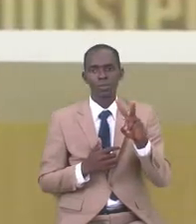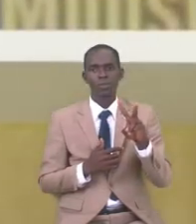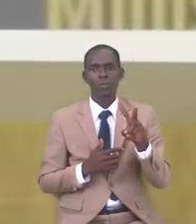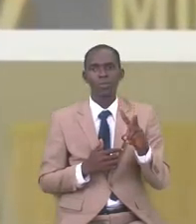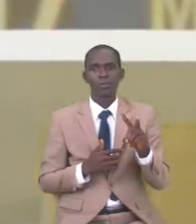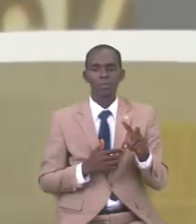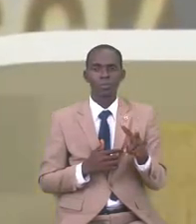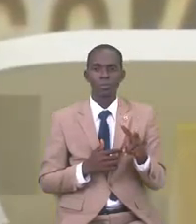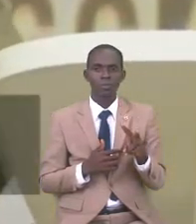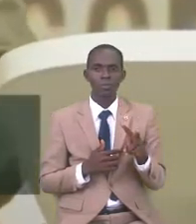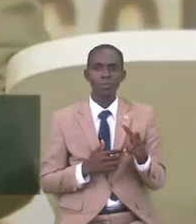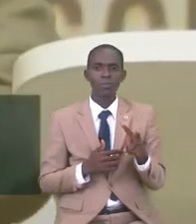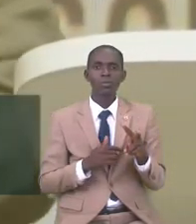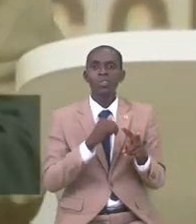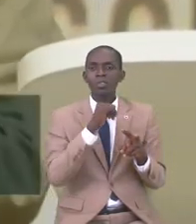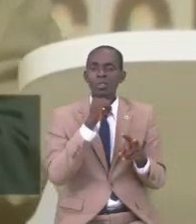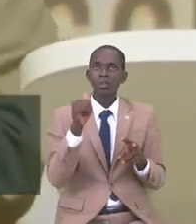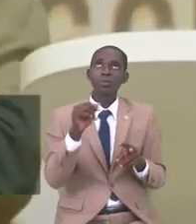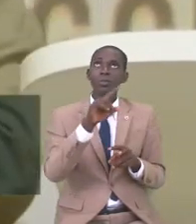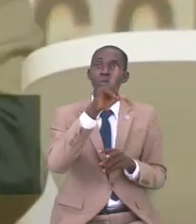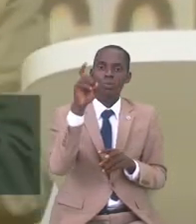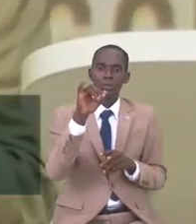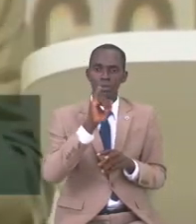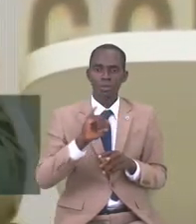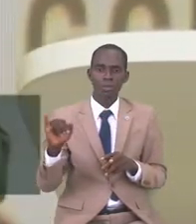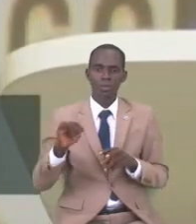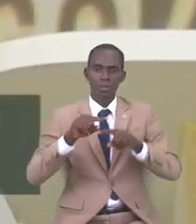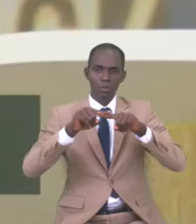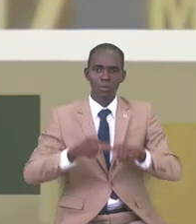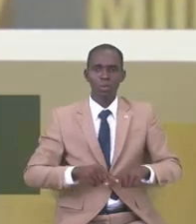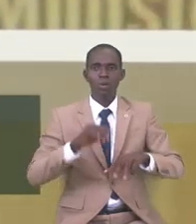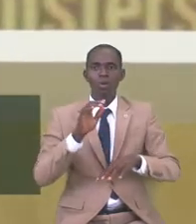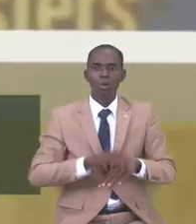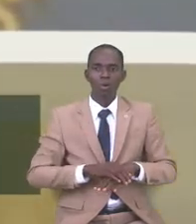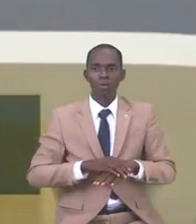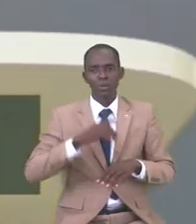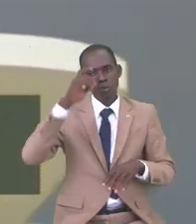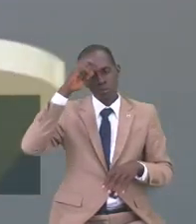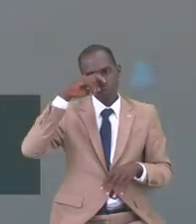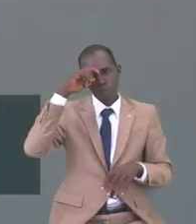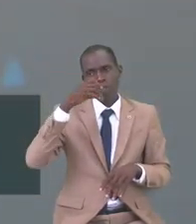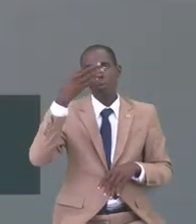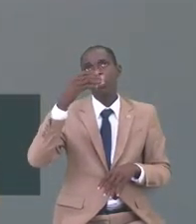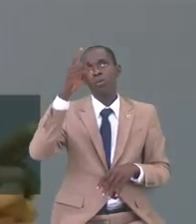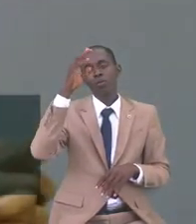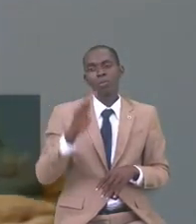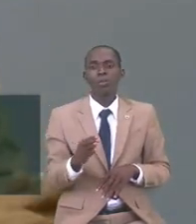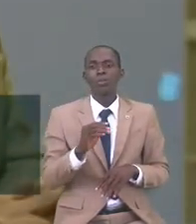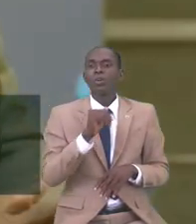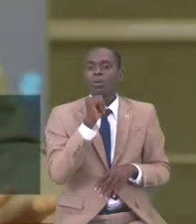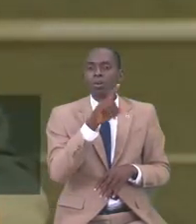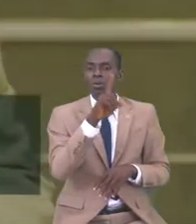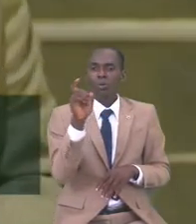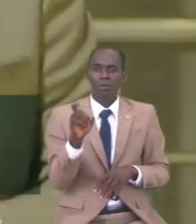Unquestioned reliance on the wisdom of God. Unquestioning reliance on